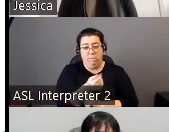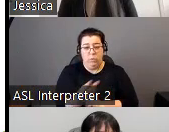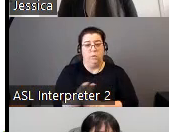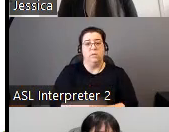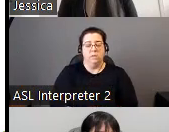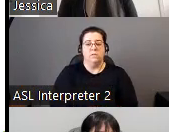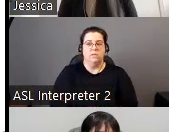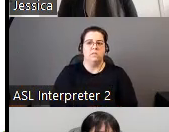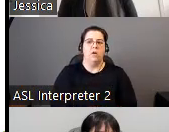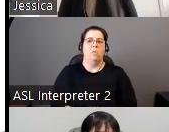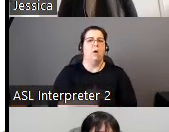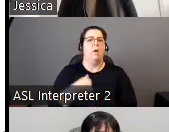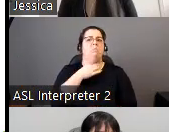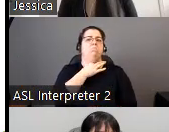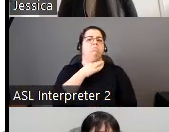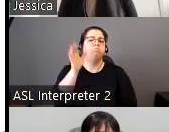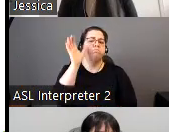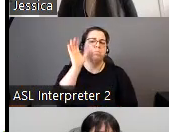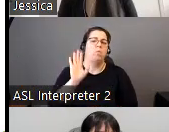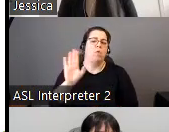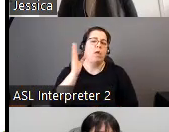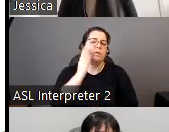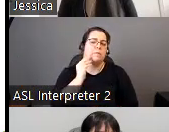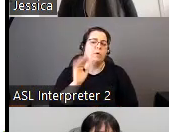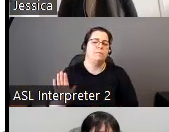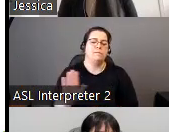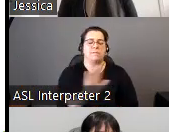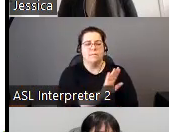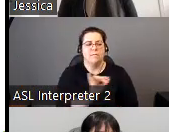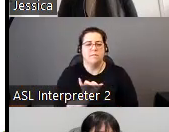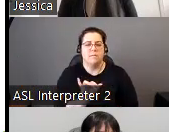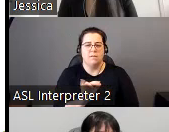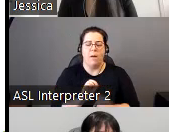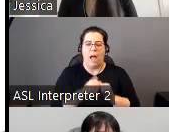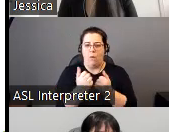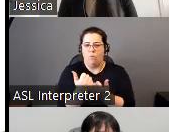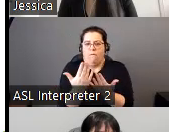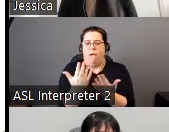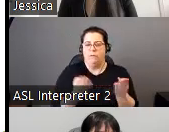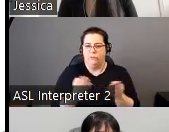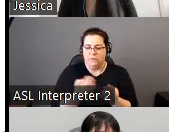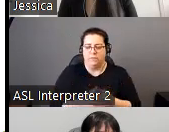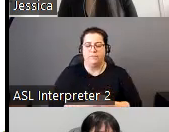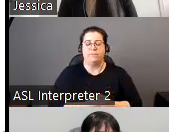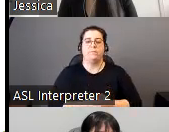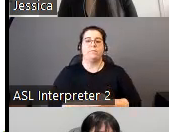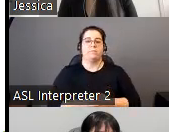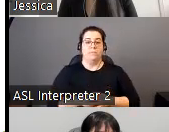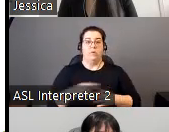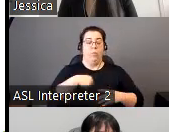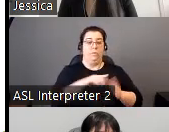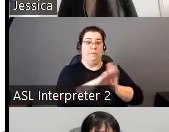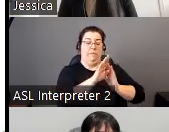they're observing. So we brought them together, and this was as we were working on our scoping review, and